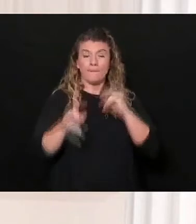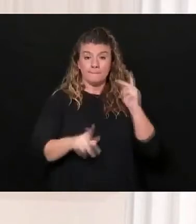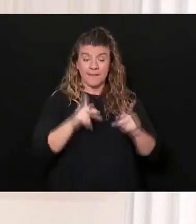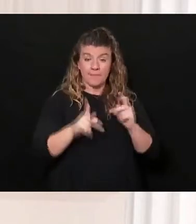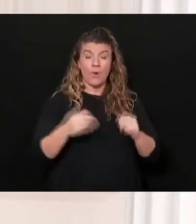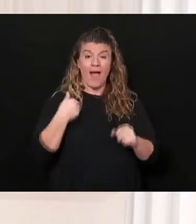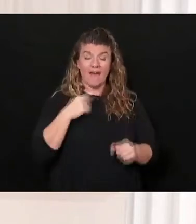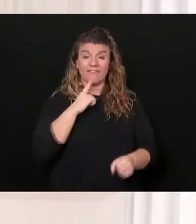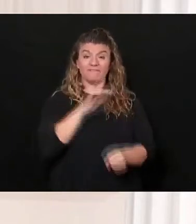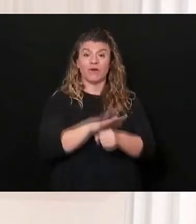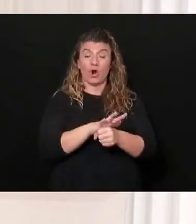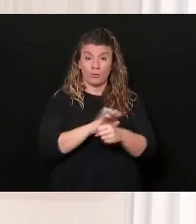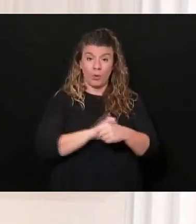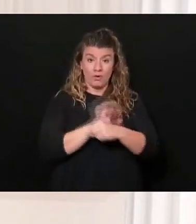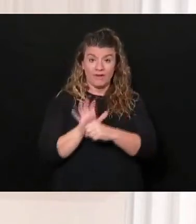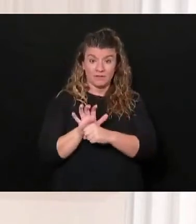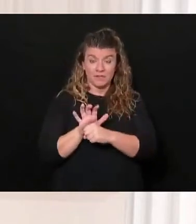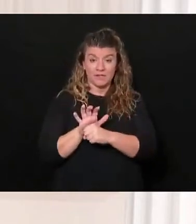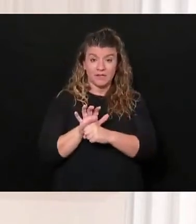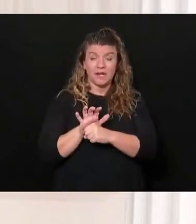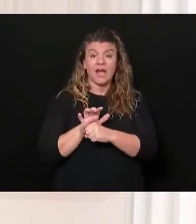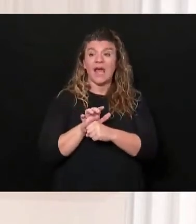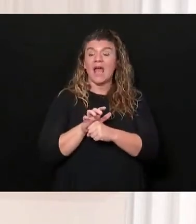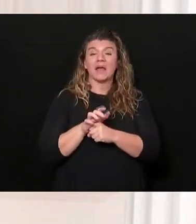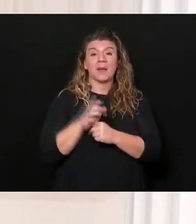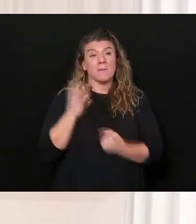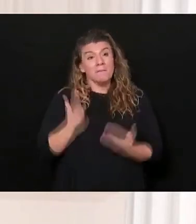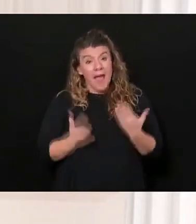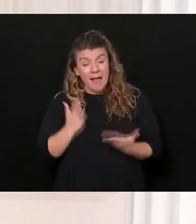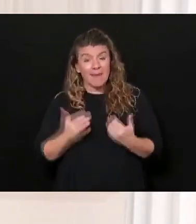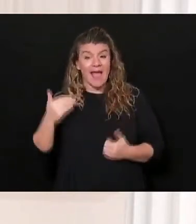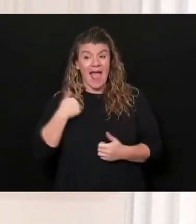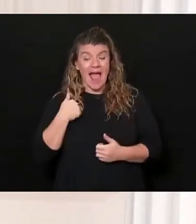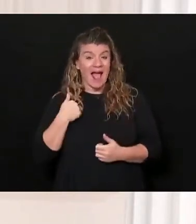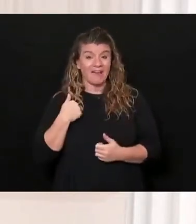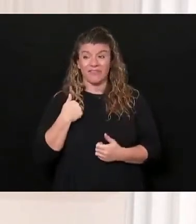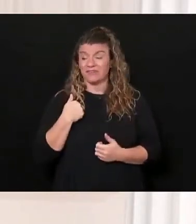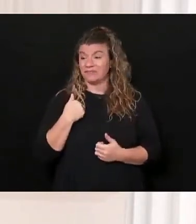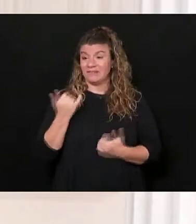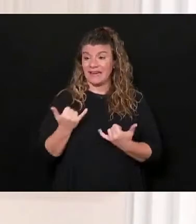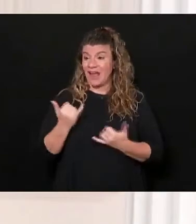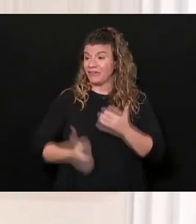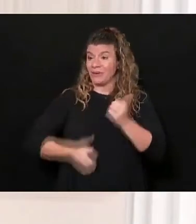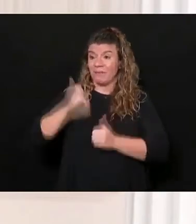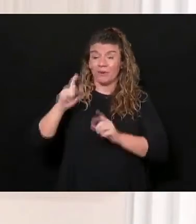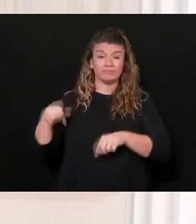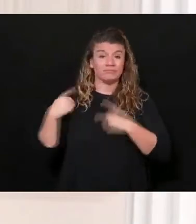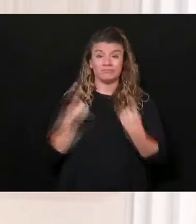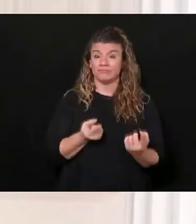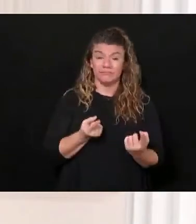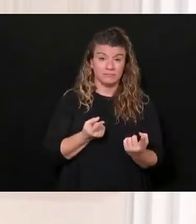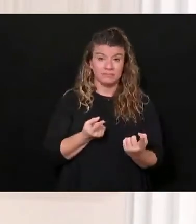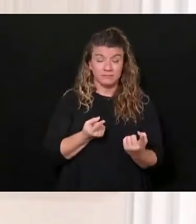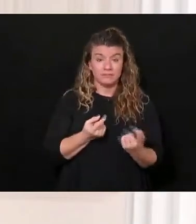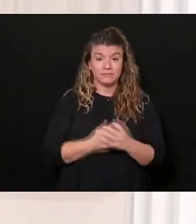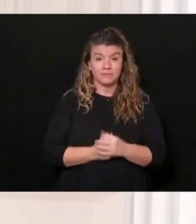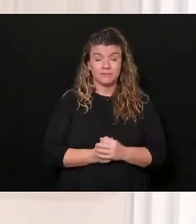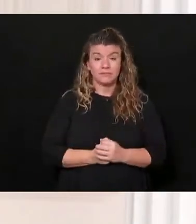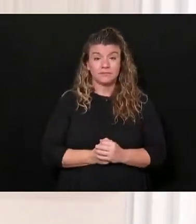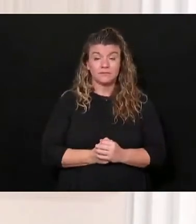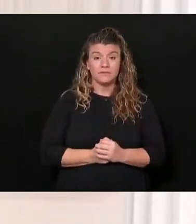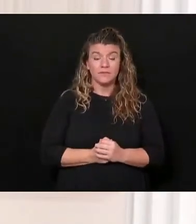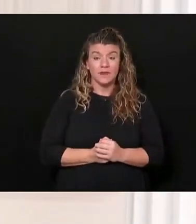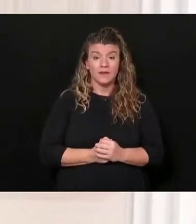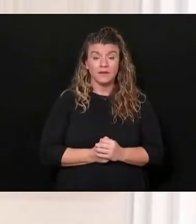confirmed COVID, and with probable COVID than we've seen in the past several months. And so we are